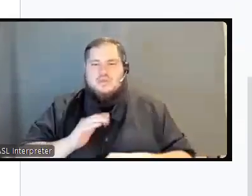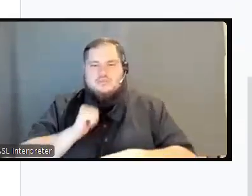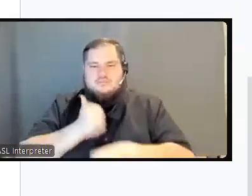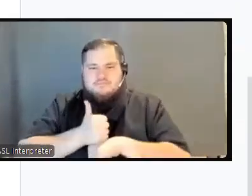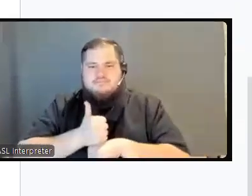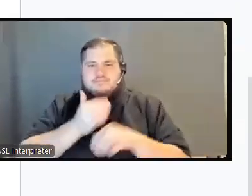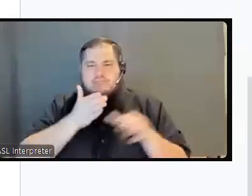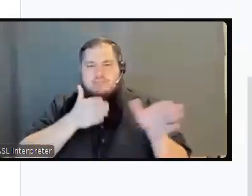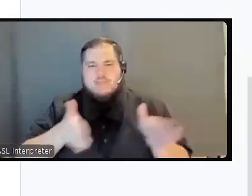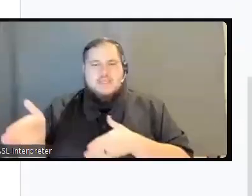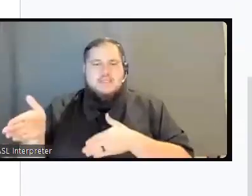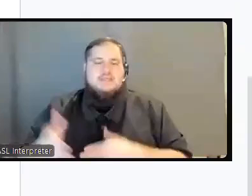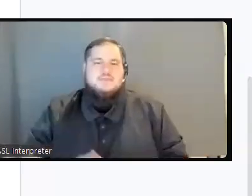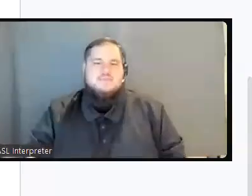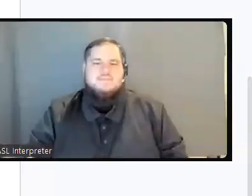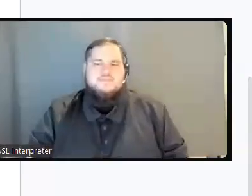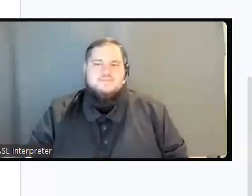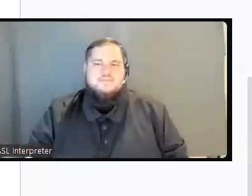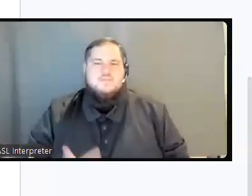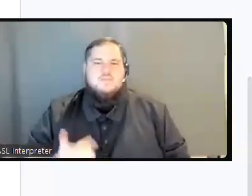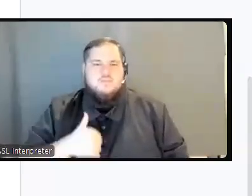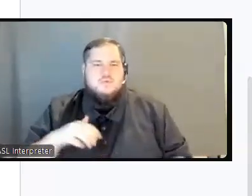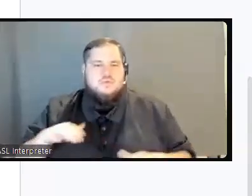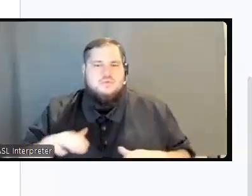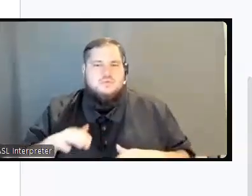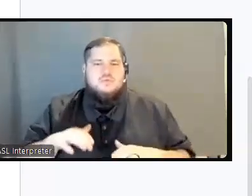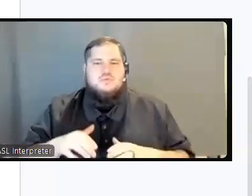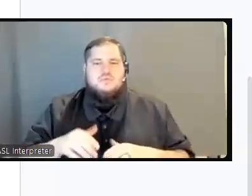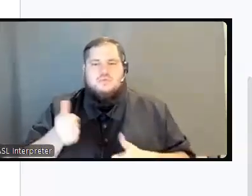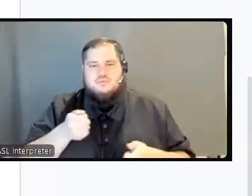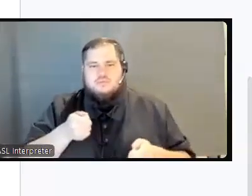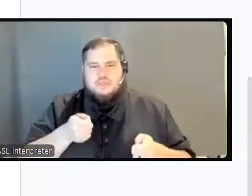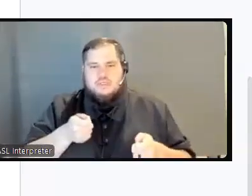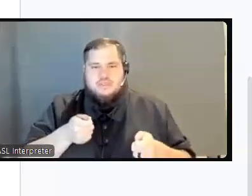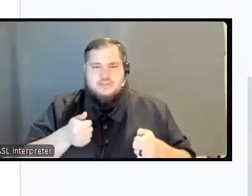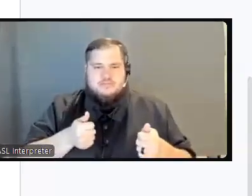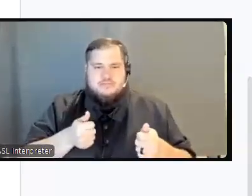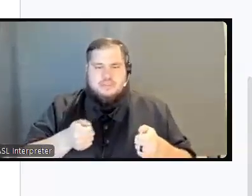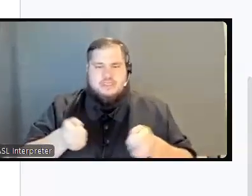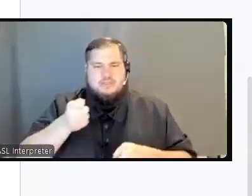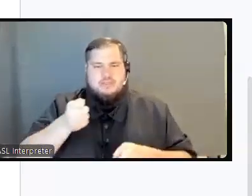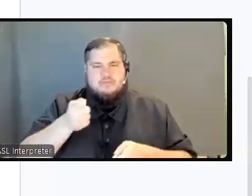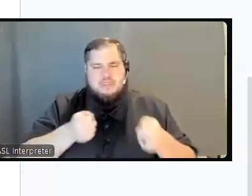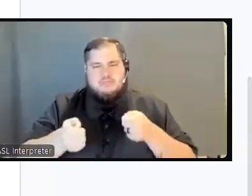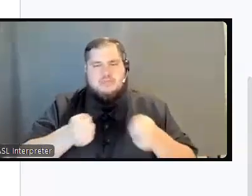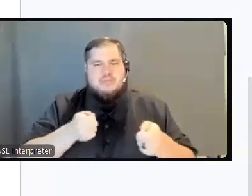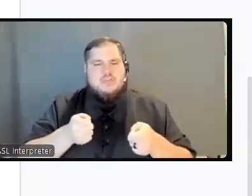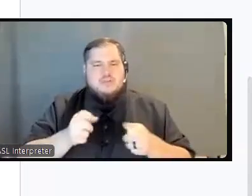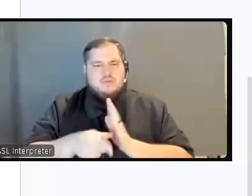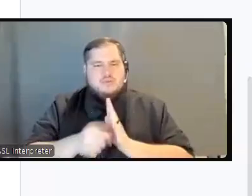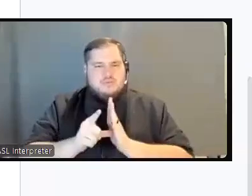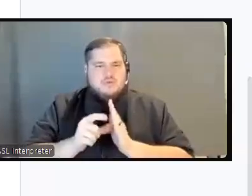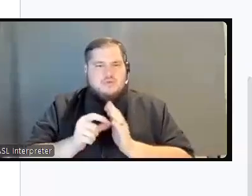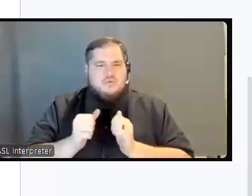We will do administrative review with Megan Shelton. Will do a review of the